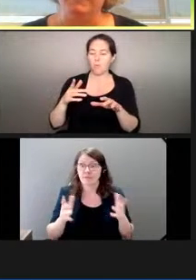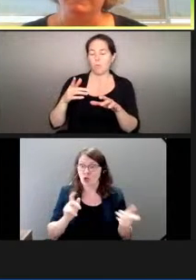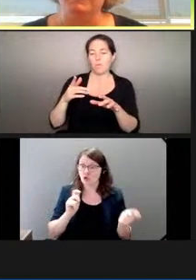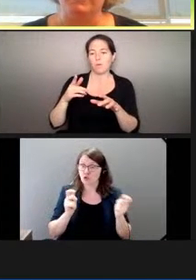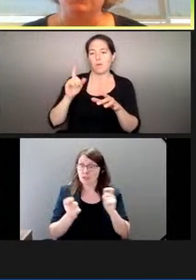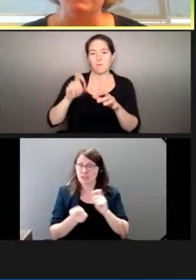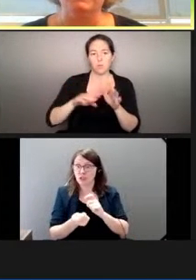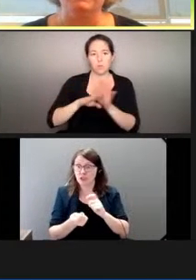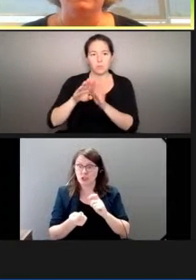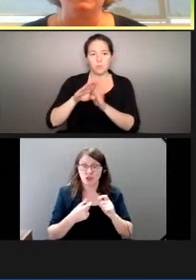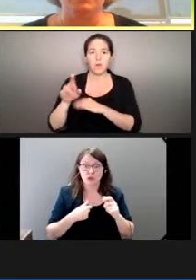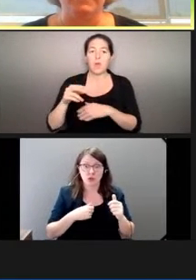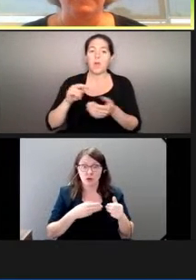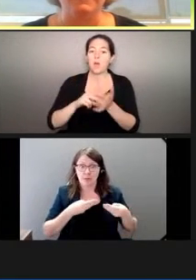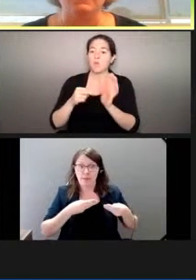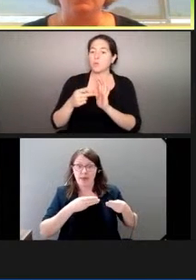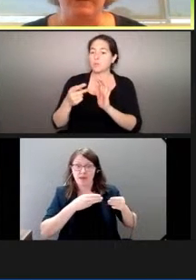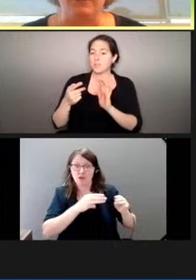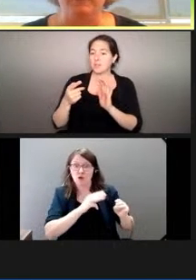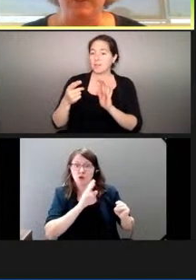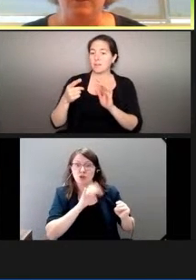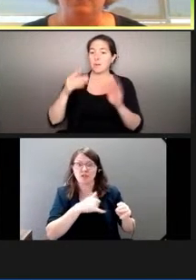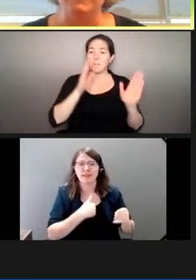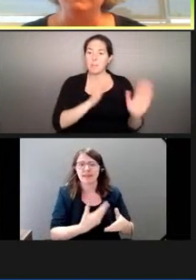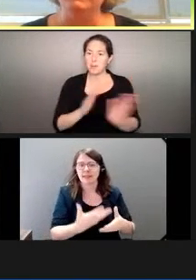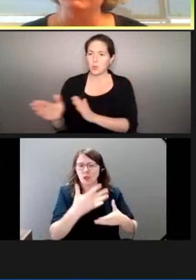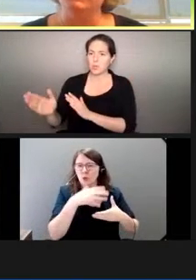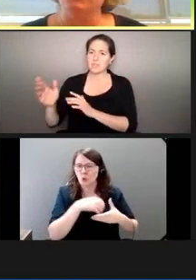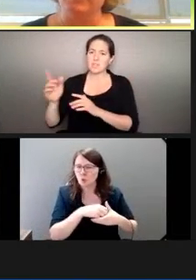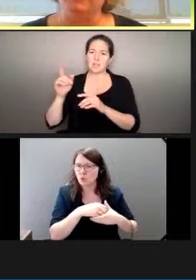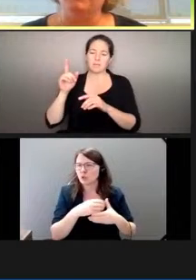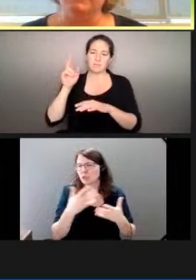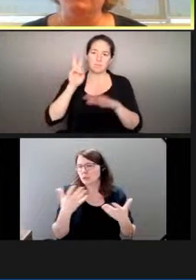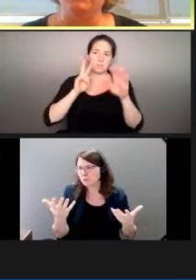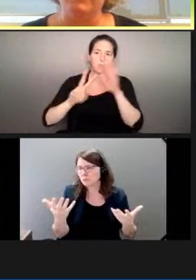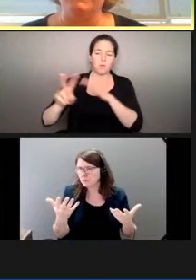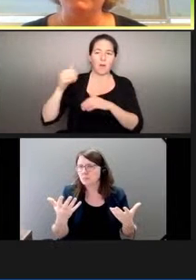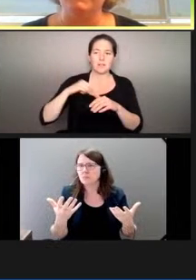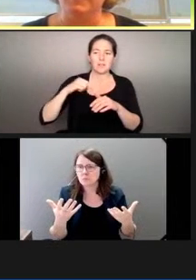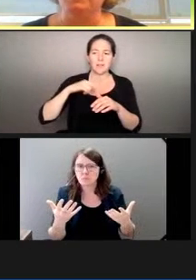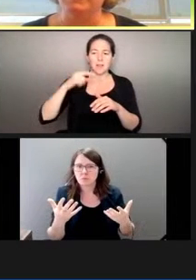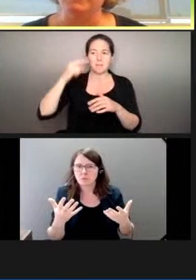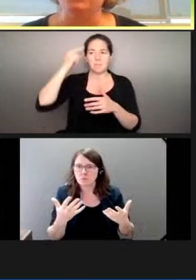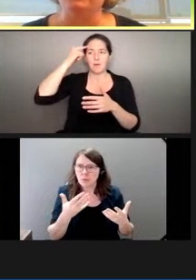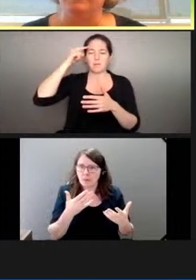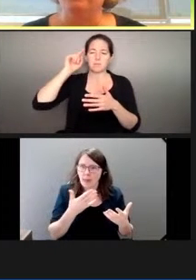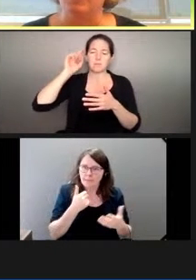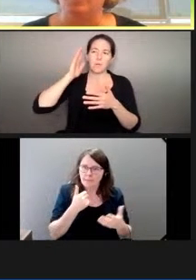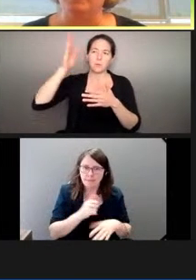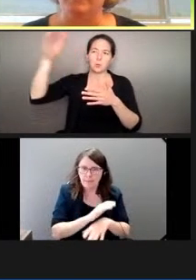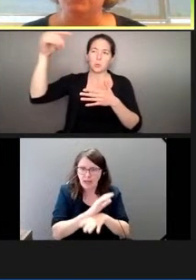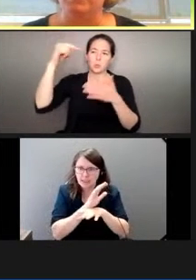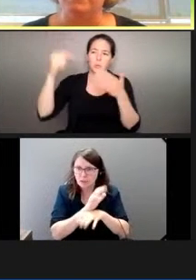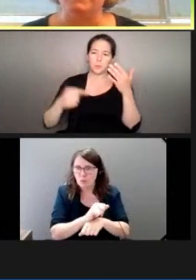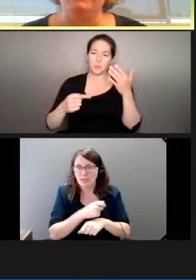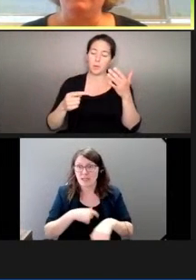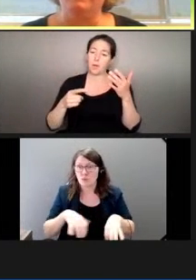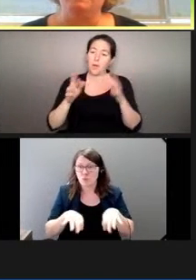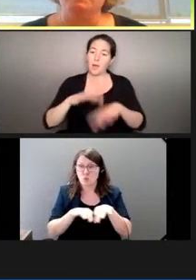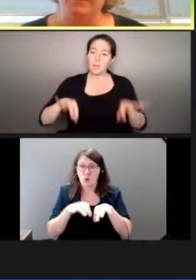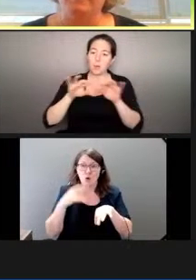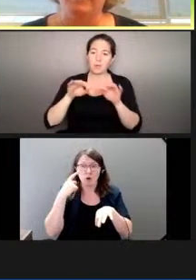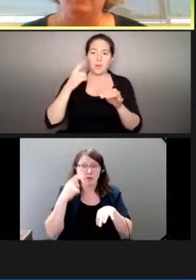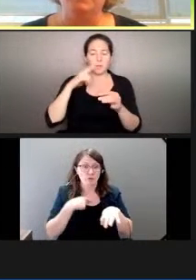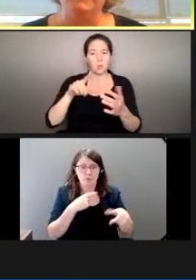forward-looking considerations that is presented as a range of years is critical in reflecting the dynamic nature of landfill operations